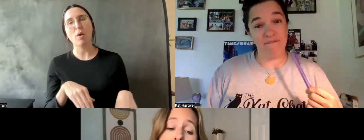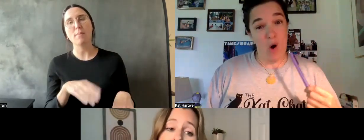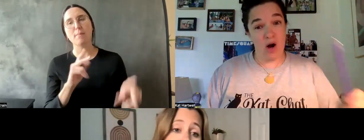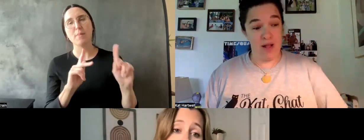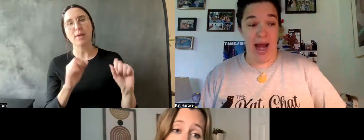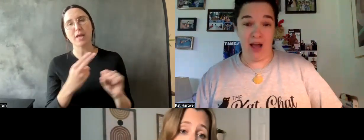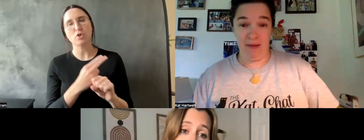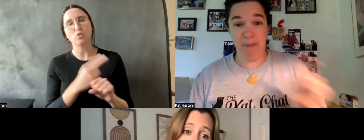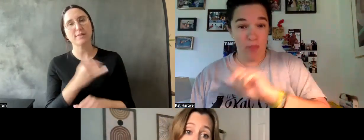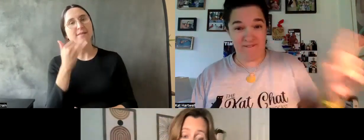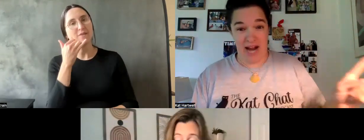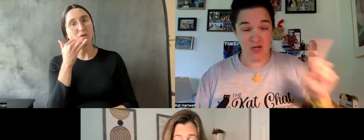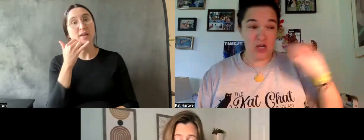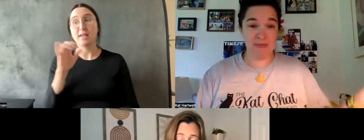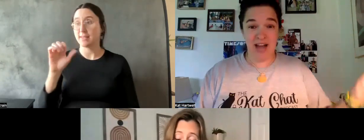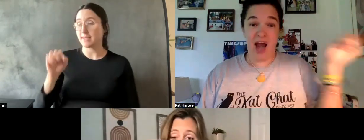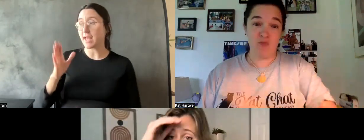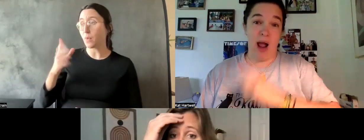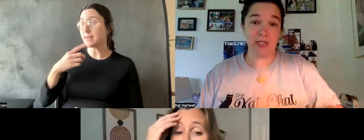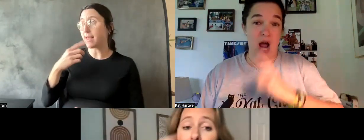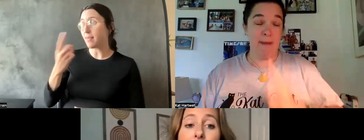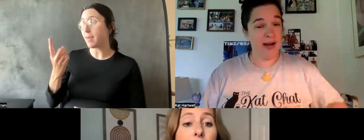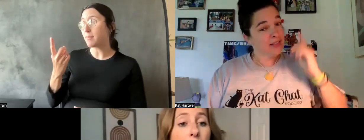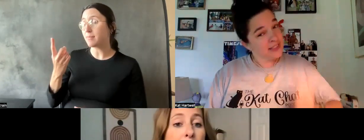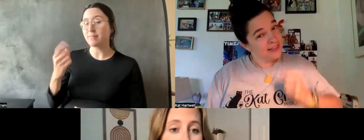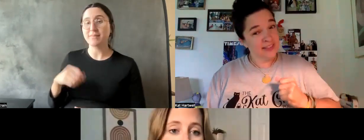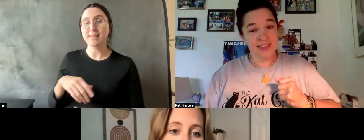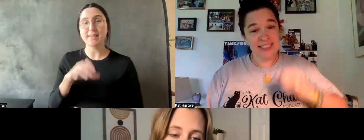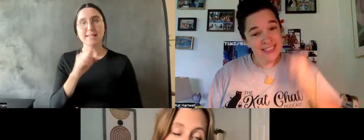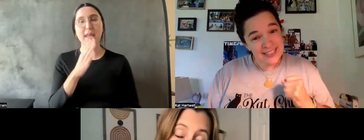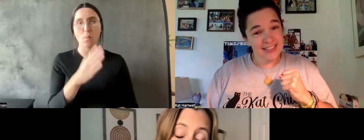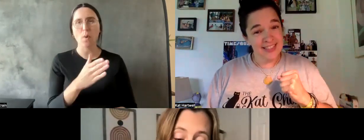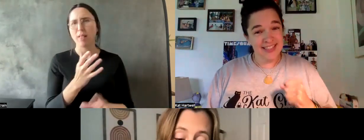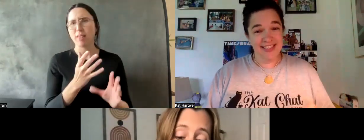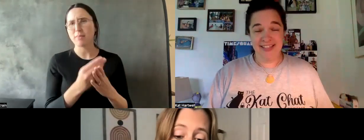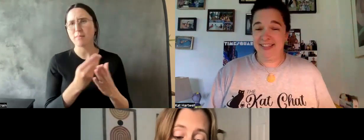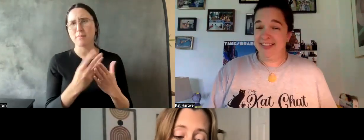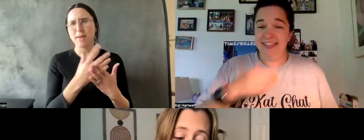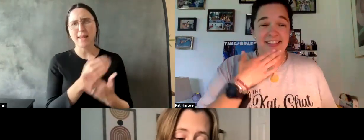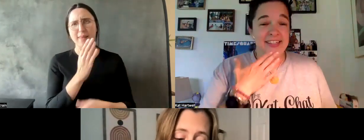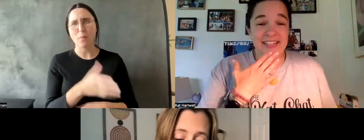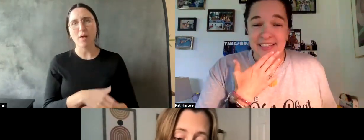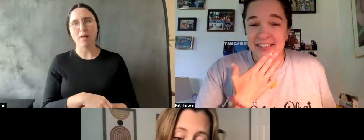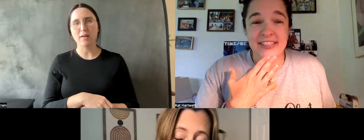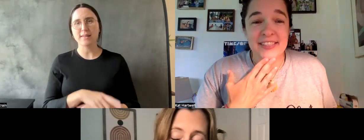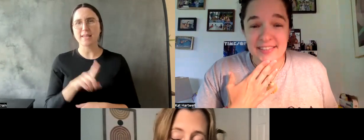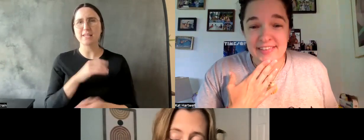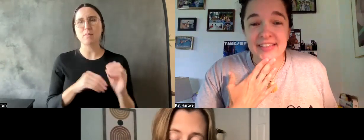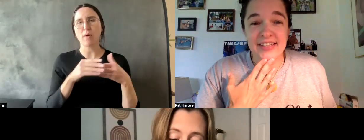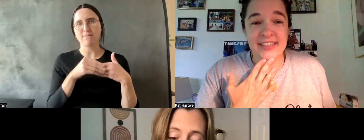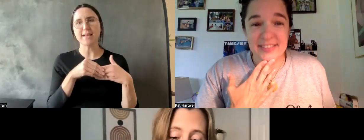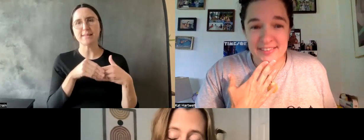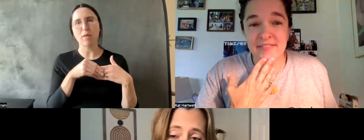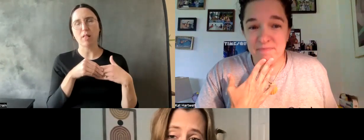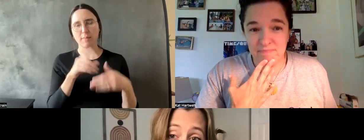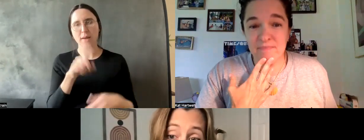being very vocal about it. Vocal Yeah, about and they're Christmas gonna make Con and their money. Ramadama. Yeah. Yeah, they need to be flexible like that because they're definitely,